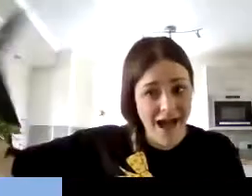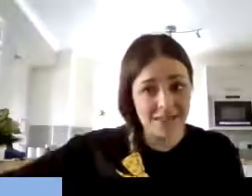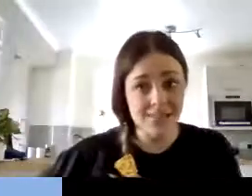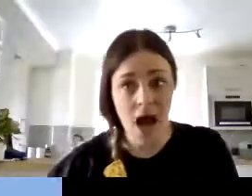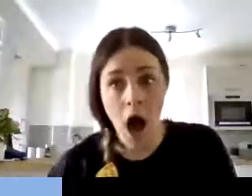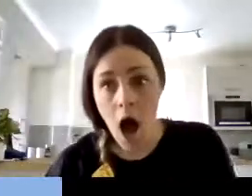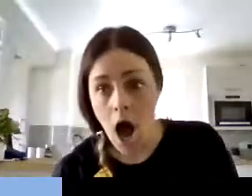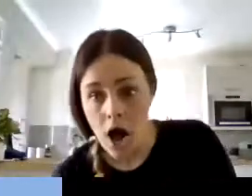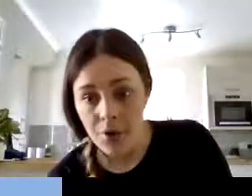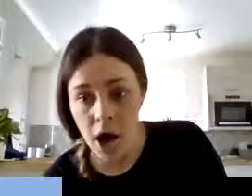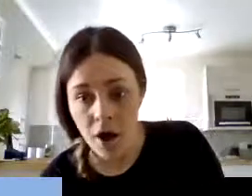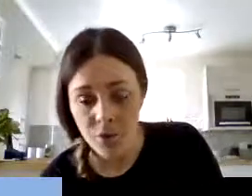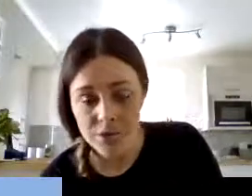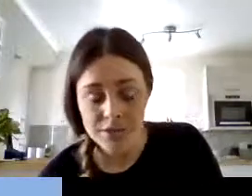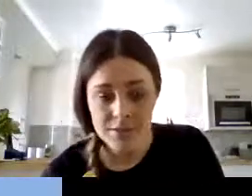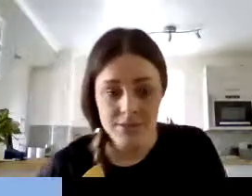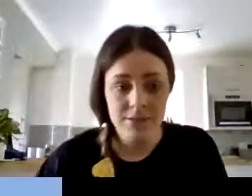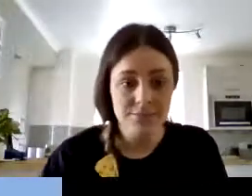her hat.